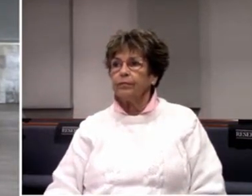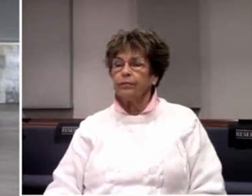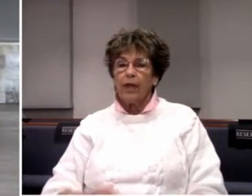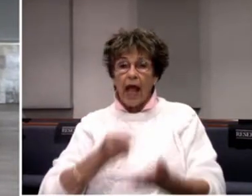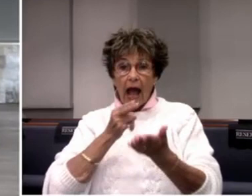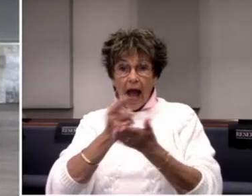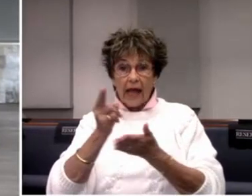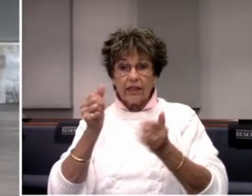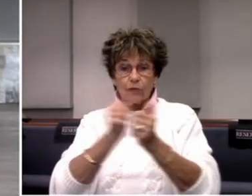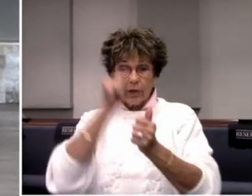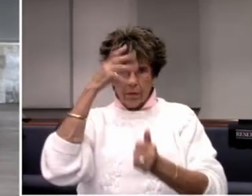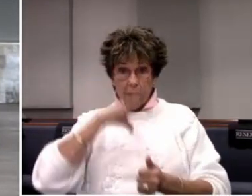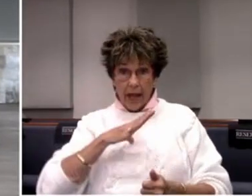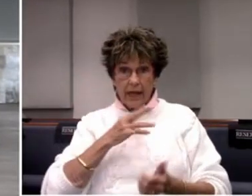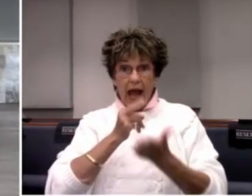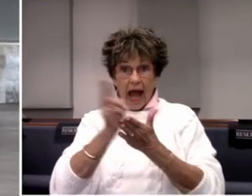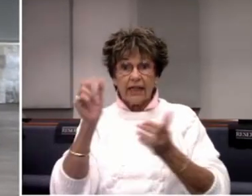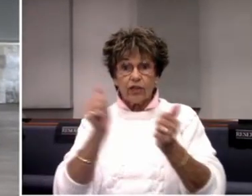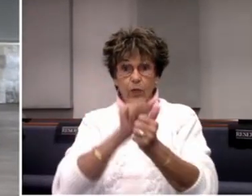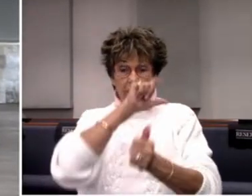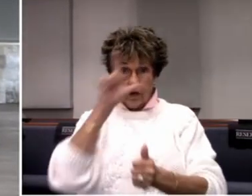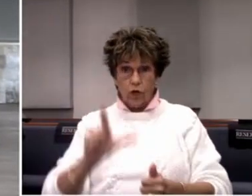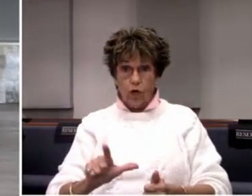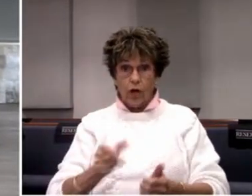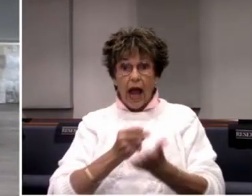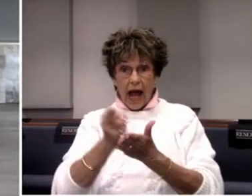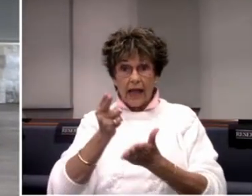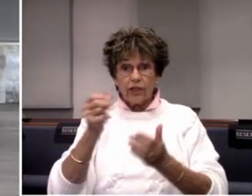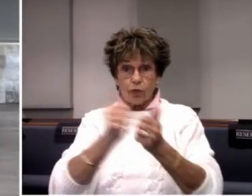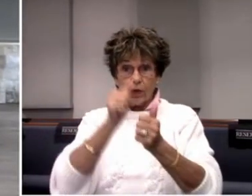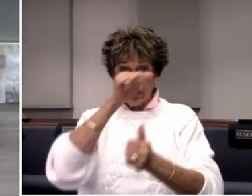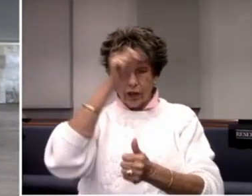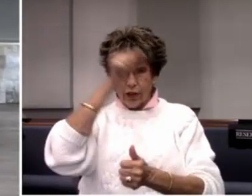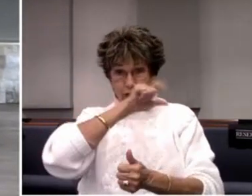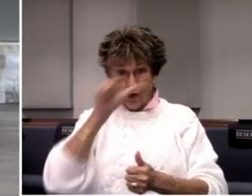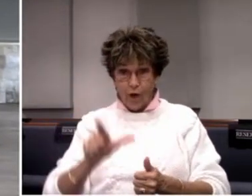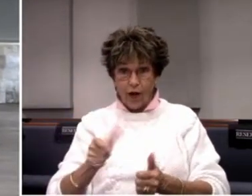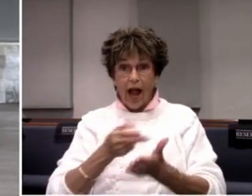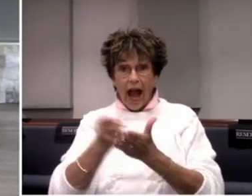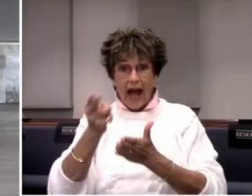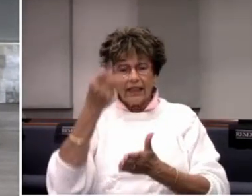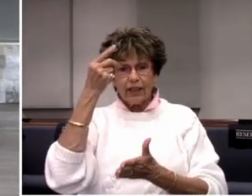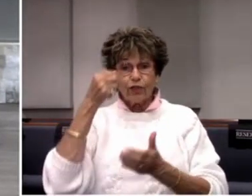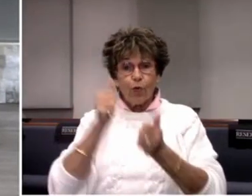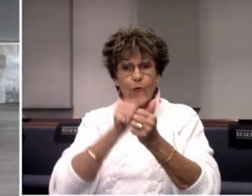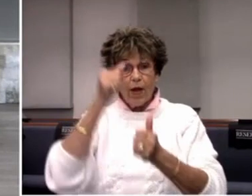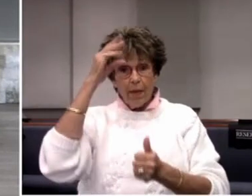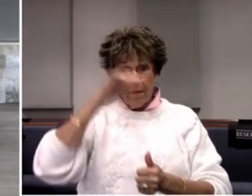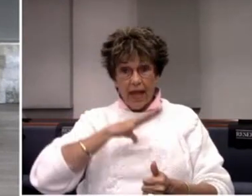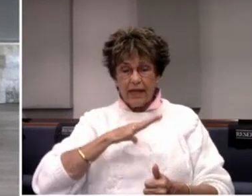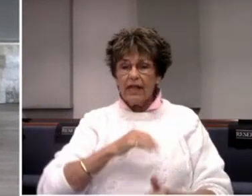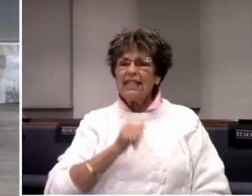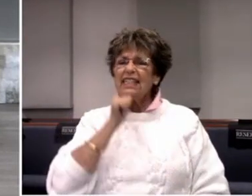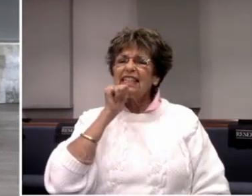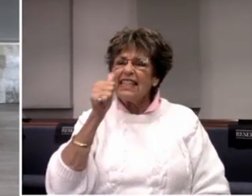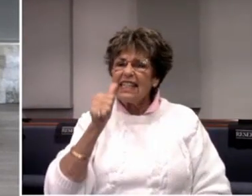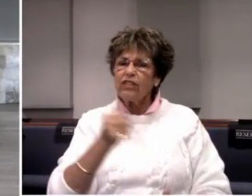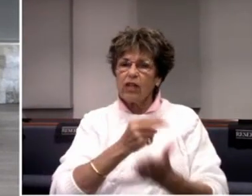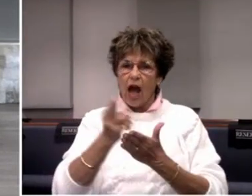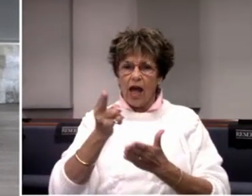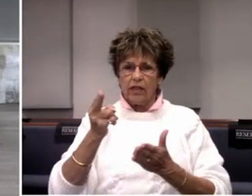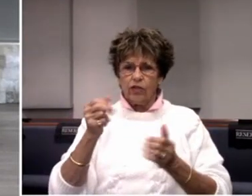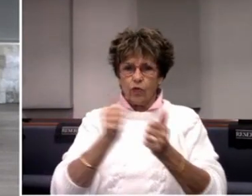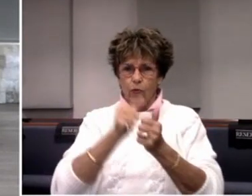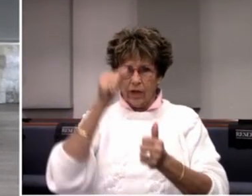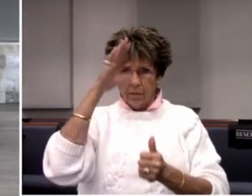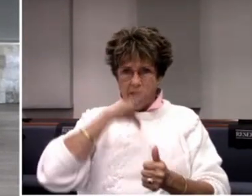Honest with men, honest with the Lord. Honest with the Lord, honest with men. Dishonest with men,